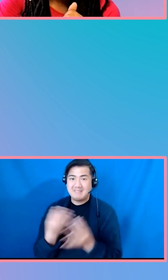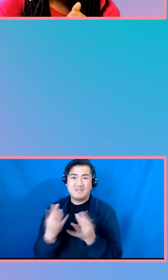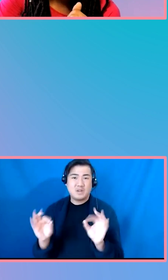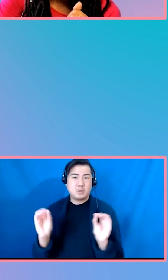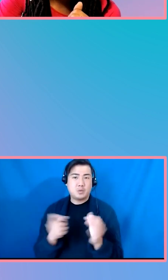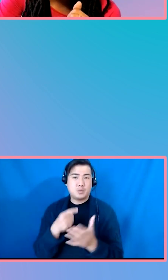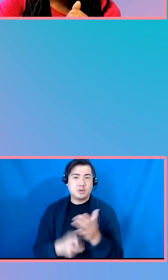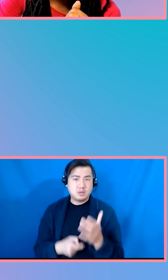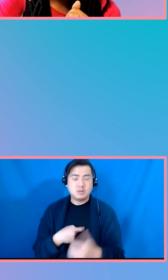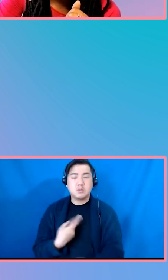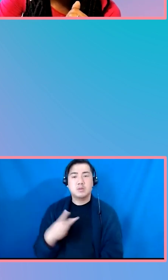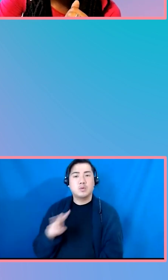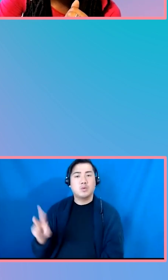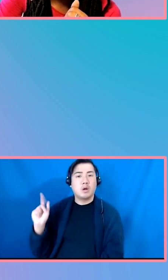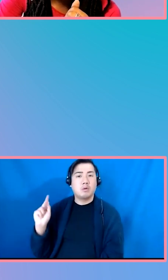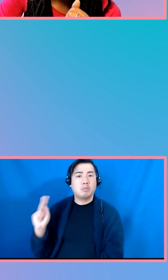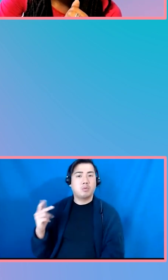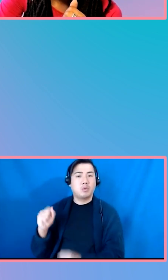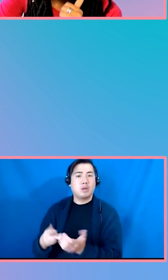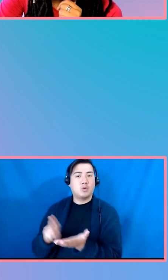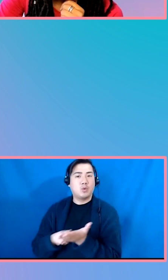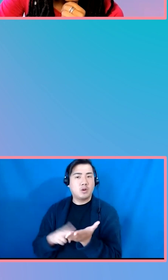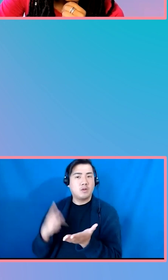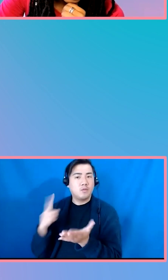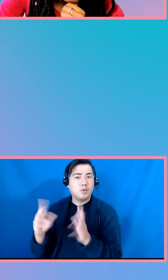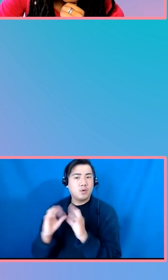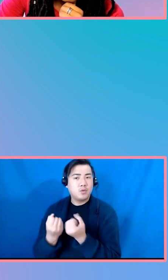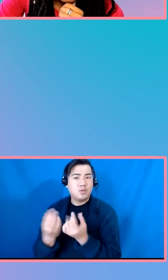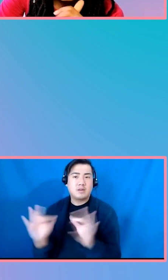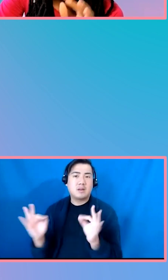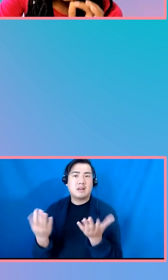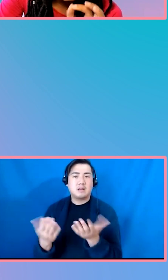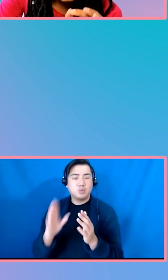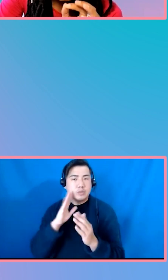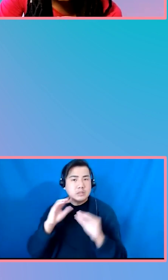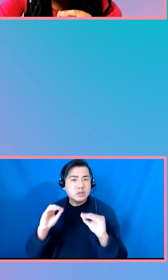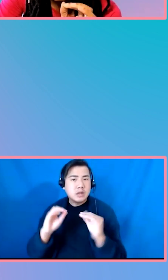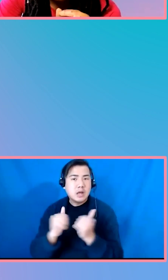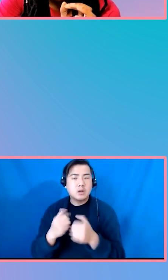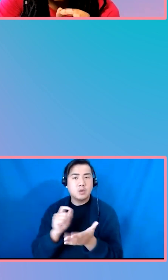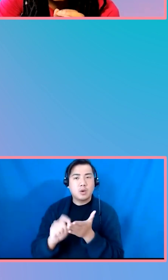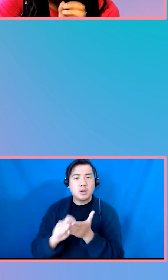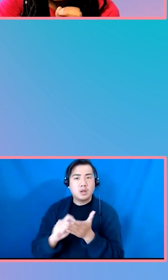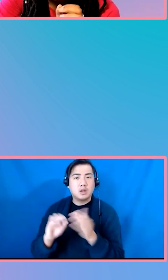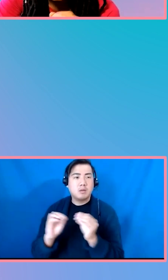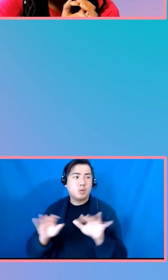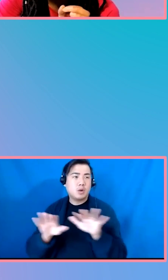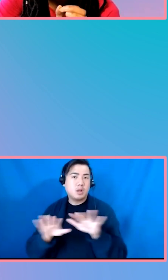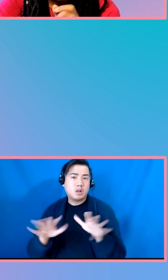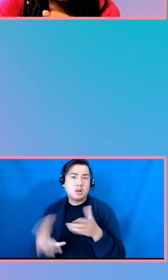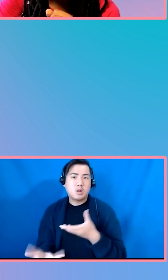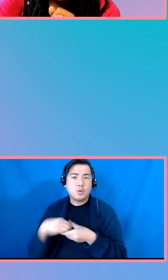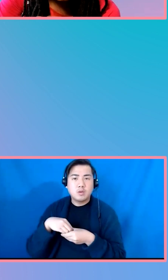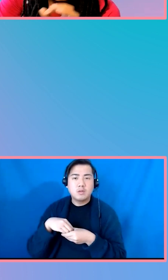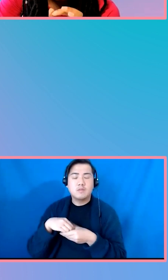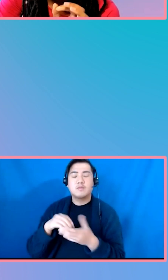to register for a free workshop and learn about writing inclusive job descriptions. It is a tough job market right now in terms